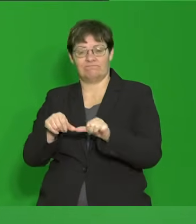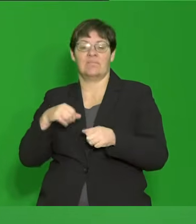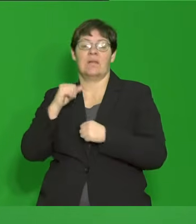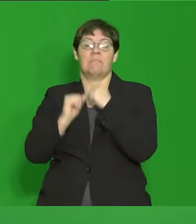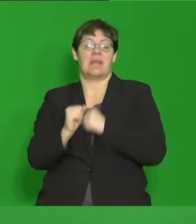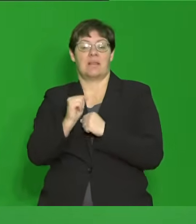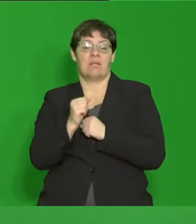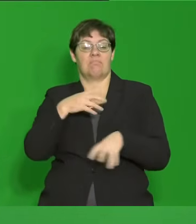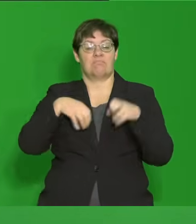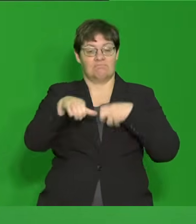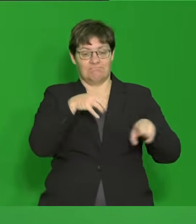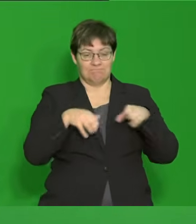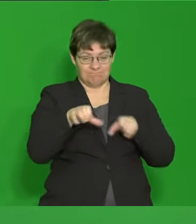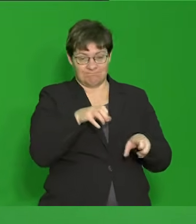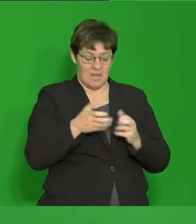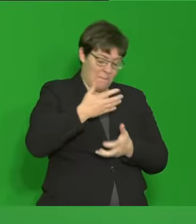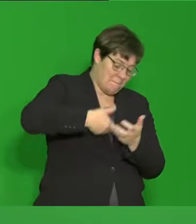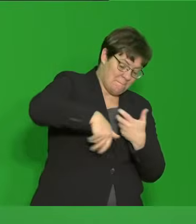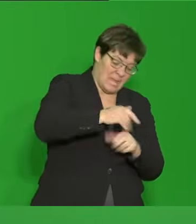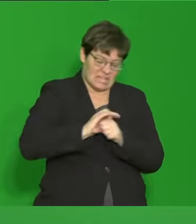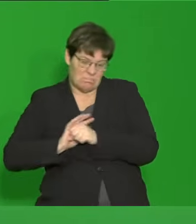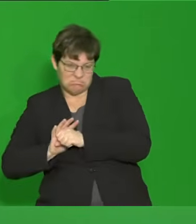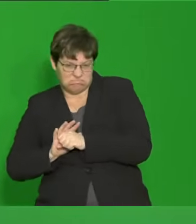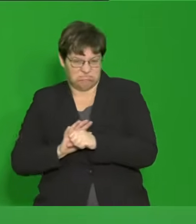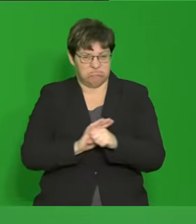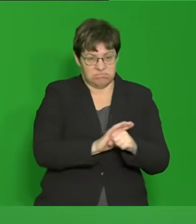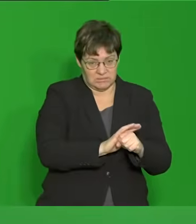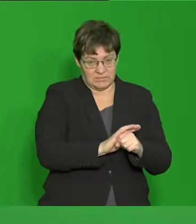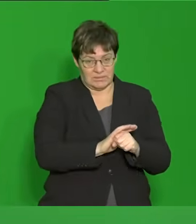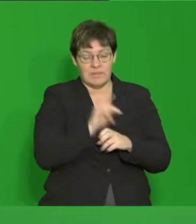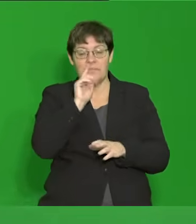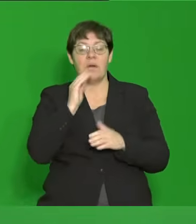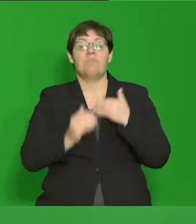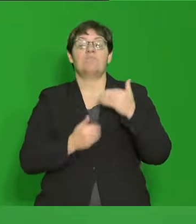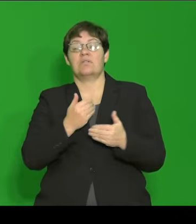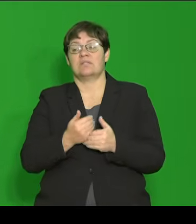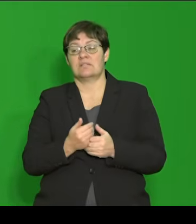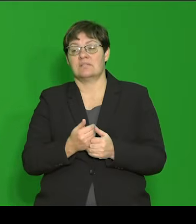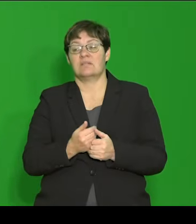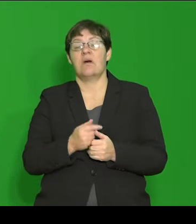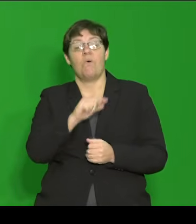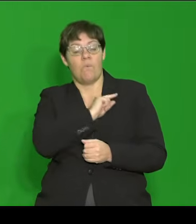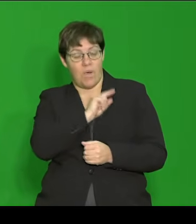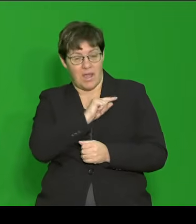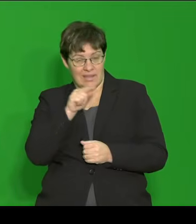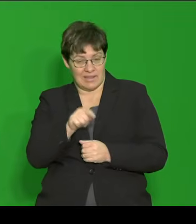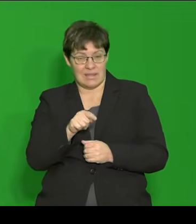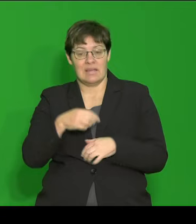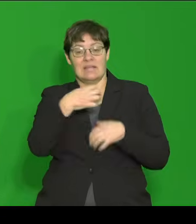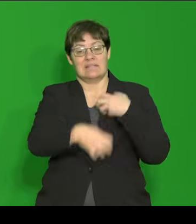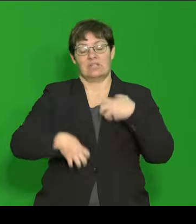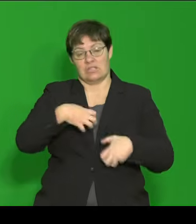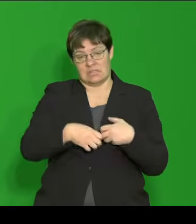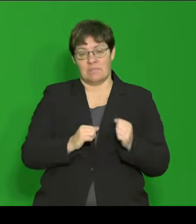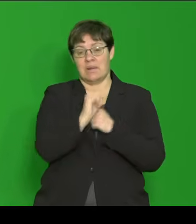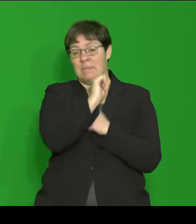mechanical process of digestion where it is mixed and it's pushed along, and that process is all regarded as digestion